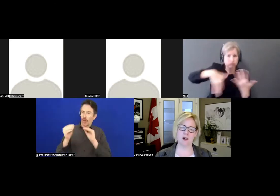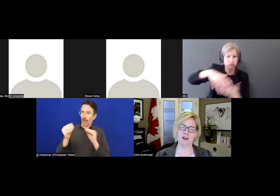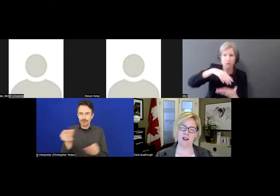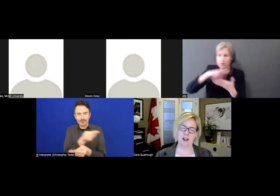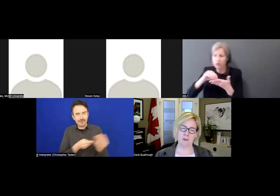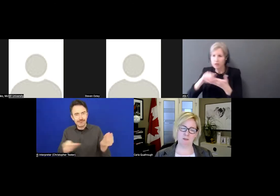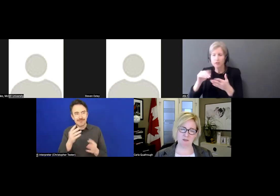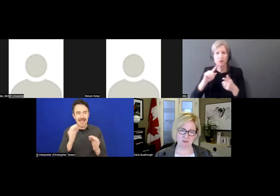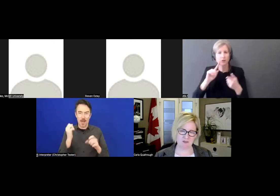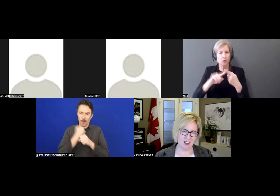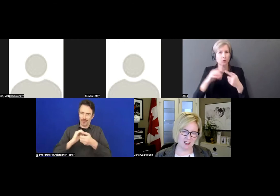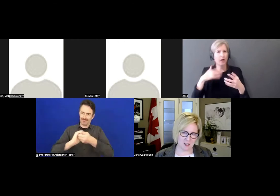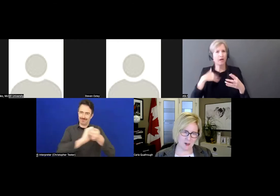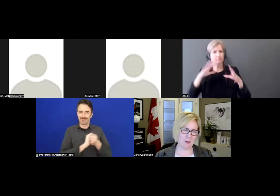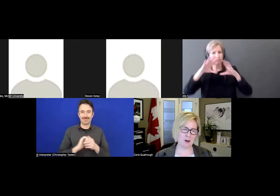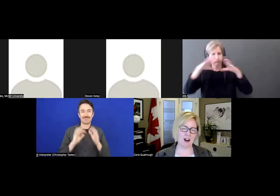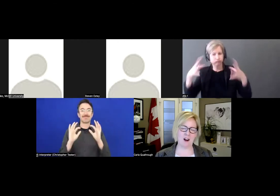to